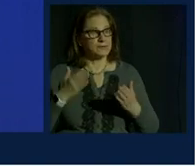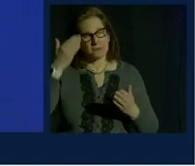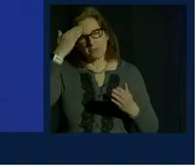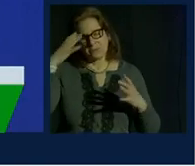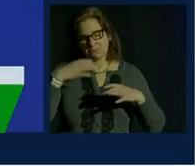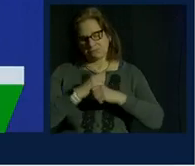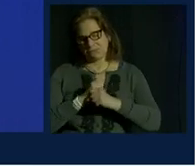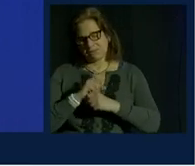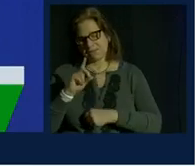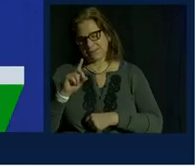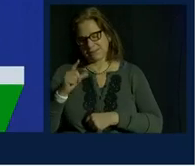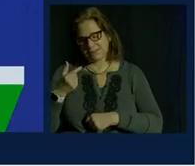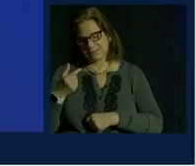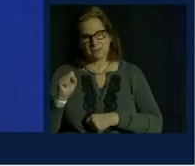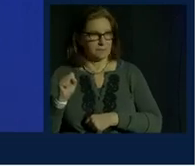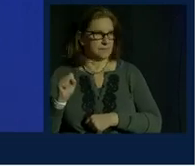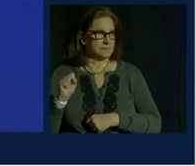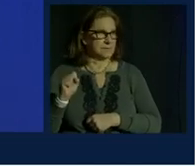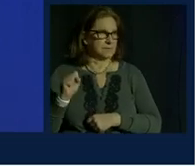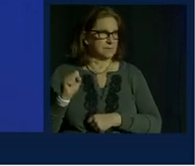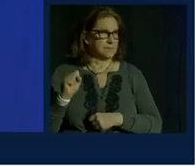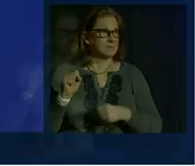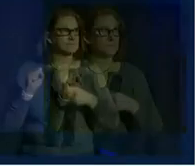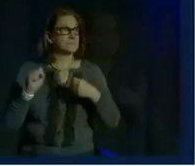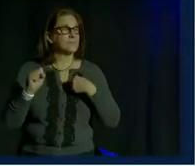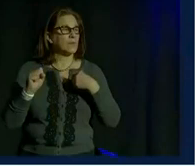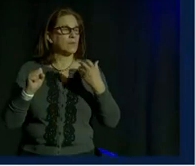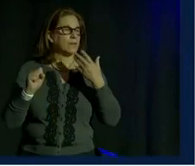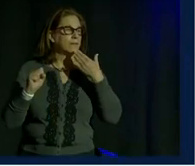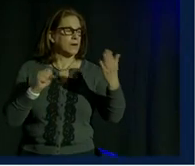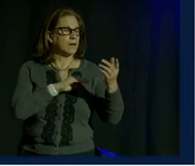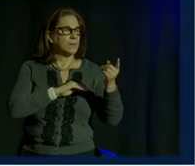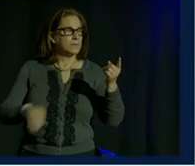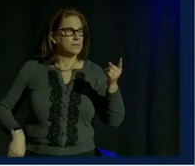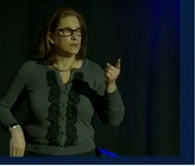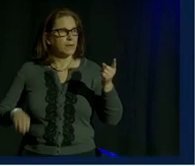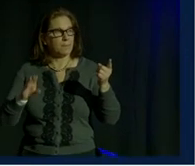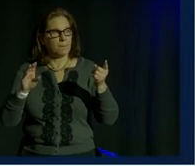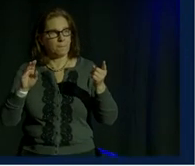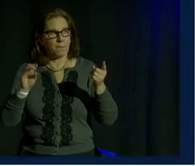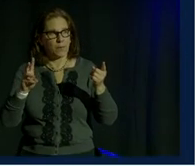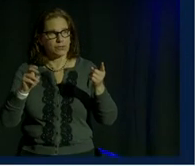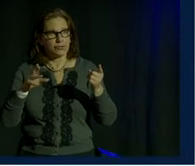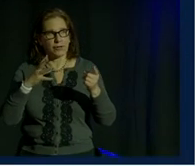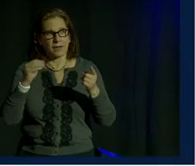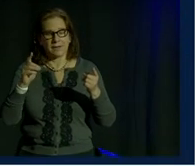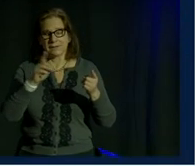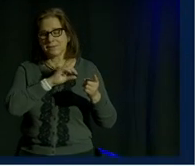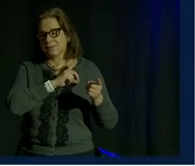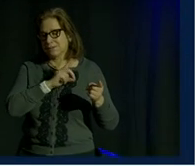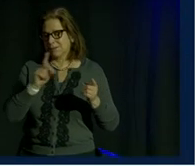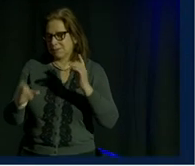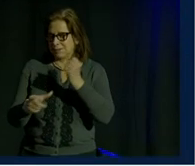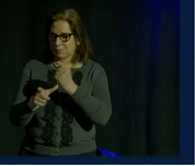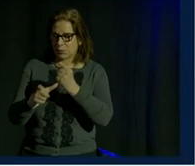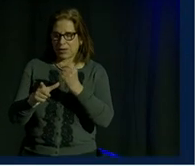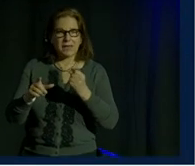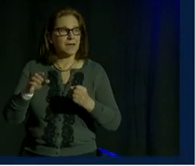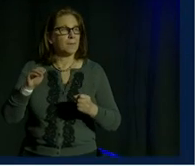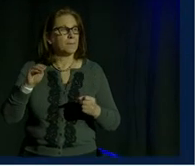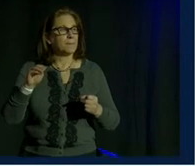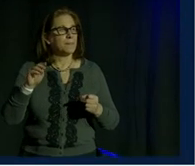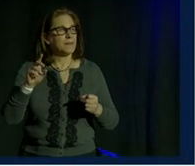Services, known as DGS. I'd like to take this opportunity to thank Mayor Muriel Bowser and Deputy Mayor